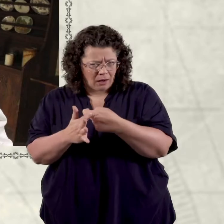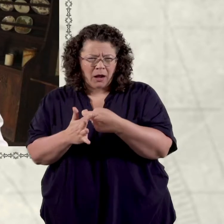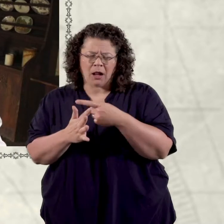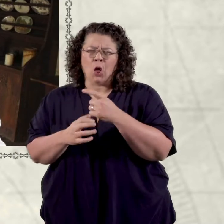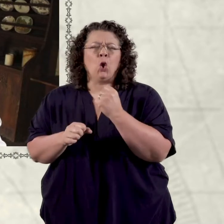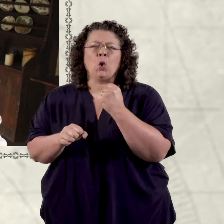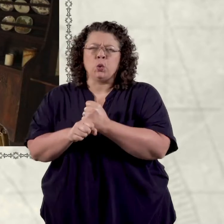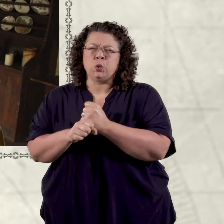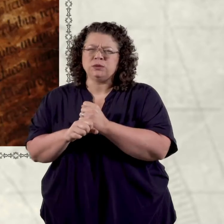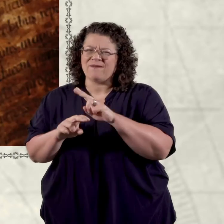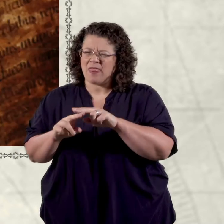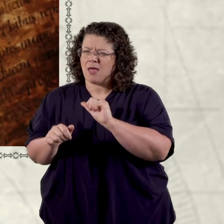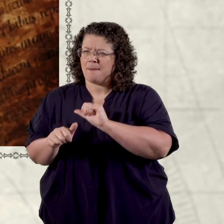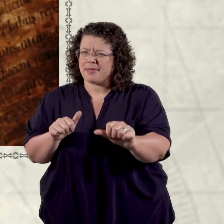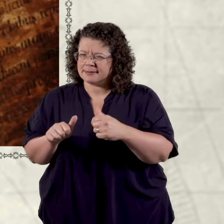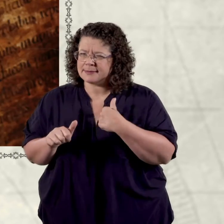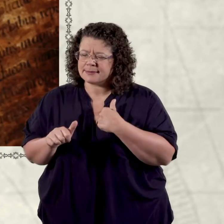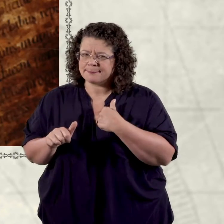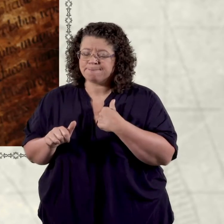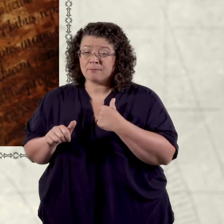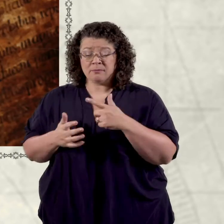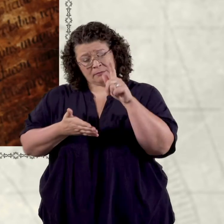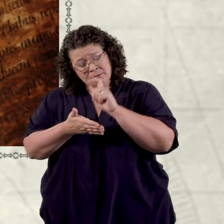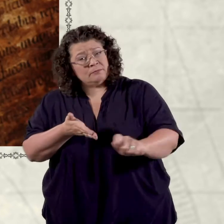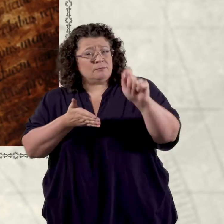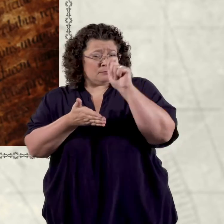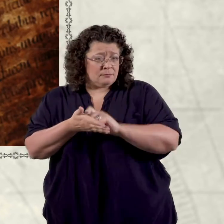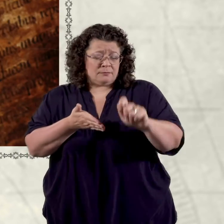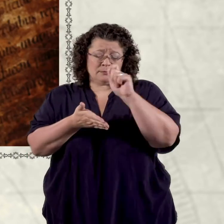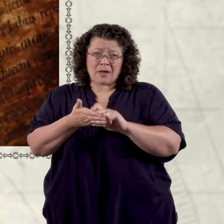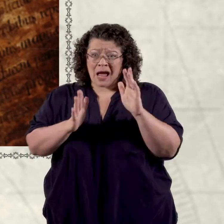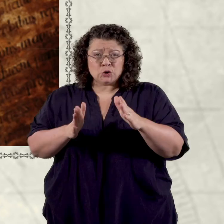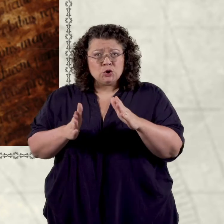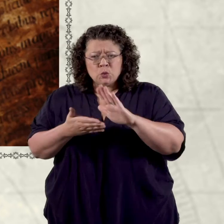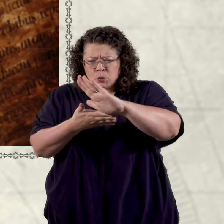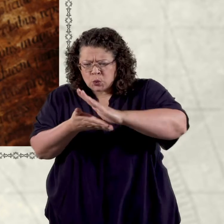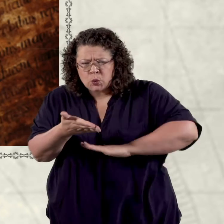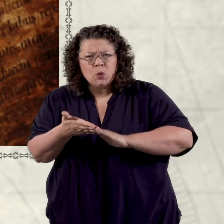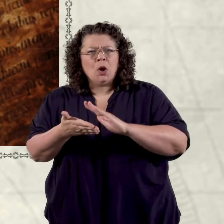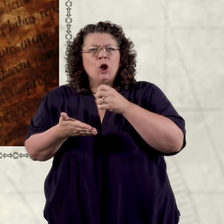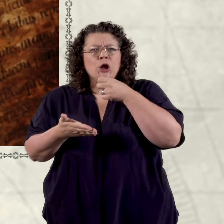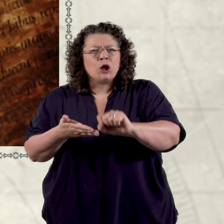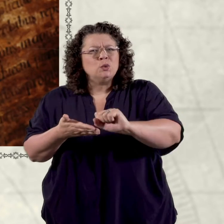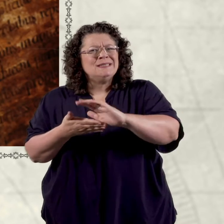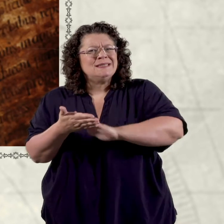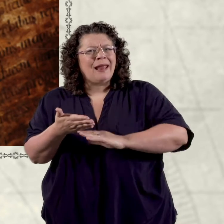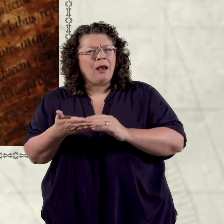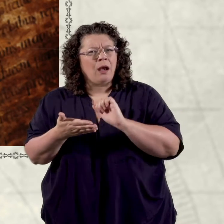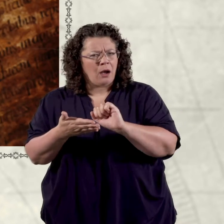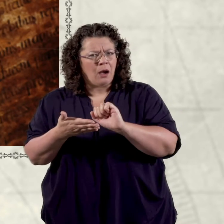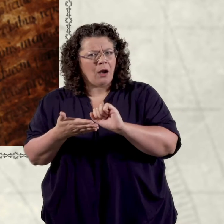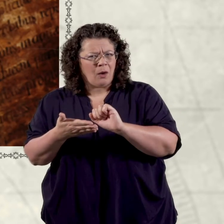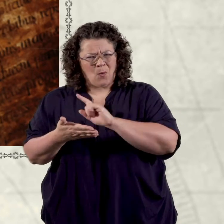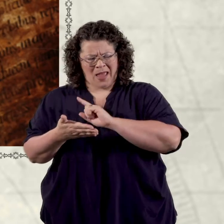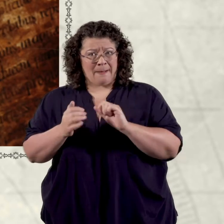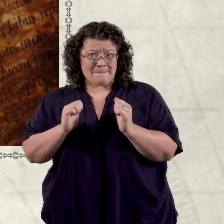my favourite. Well, all my writing work had to be done on goat skin, you see,